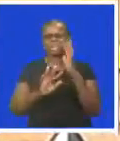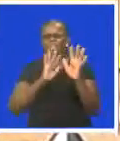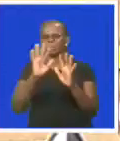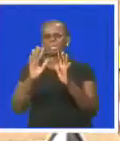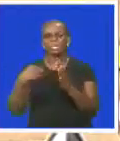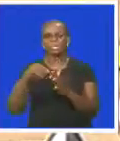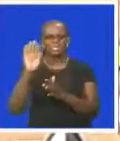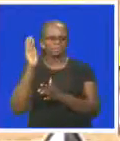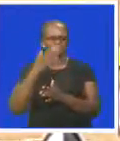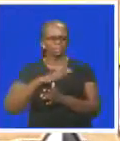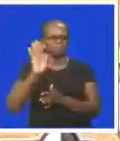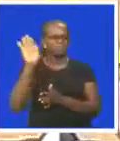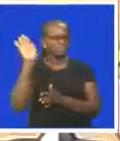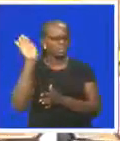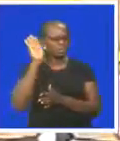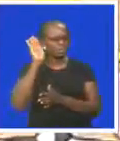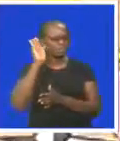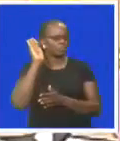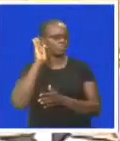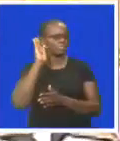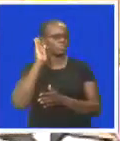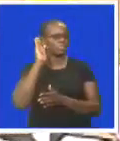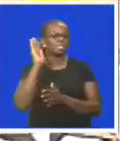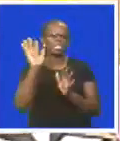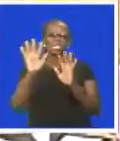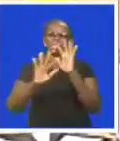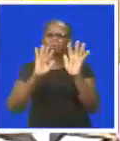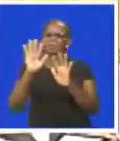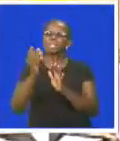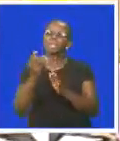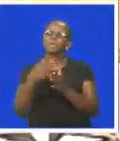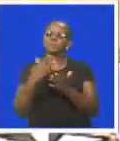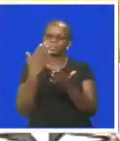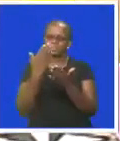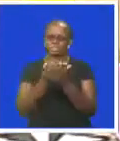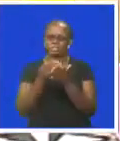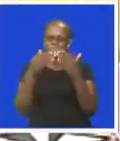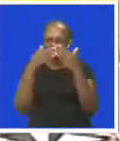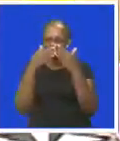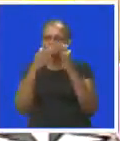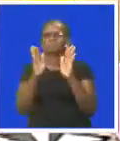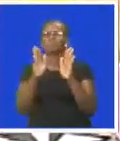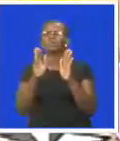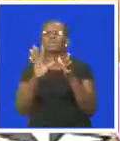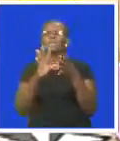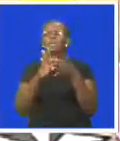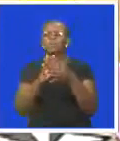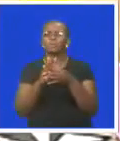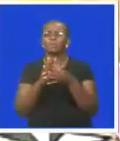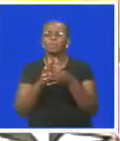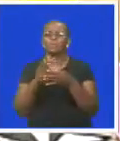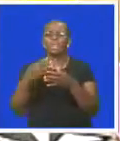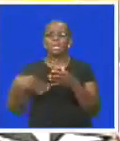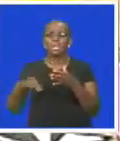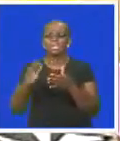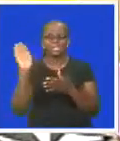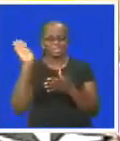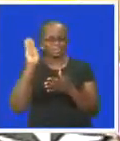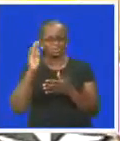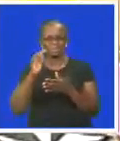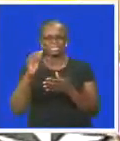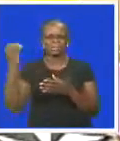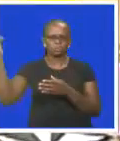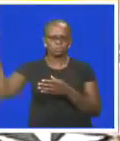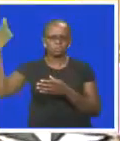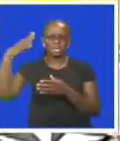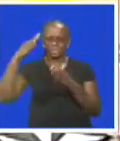weather where I am? And you'll be looking through your windows to see how the weather is where you are. Maybe it is sunny. I don't know.